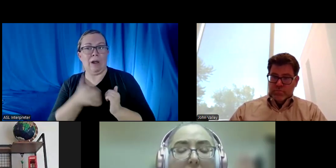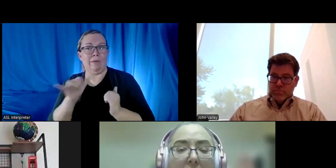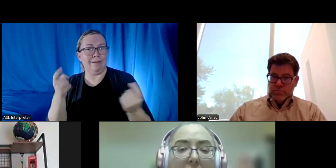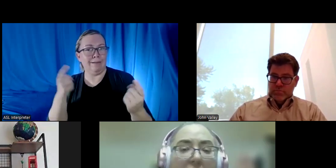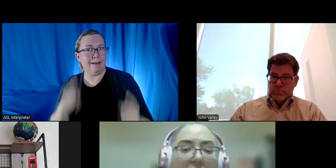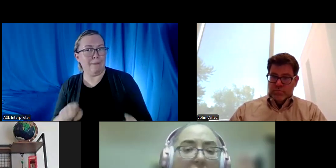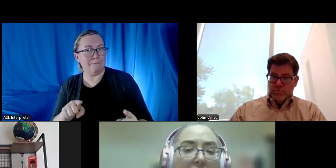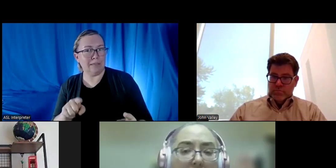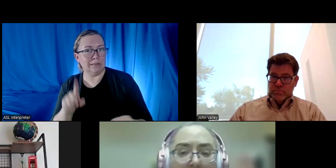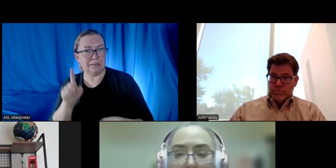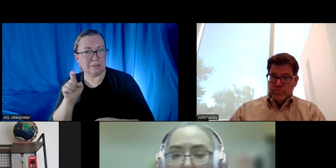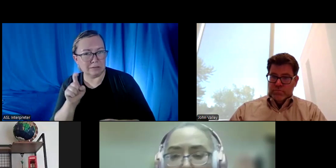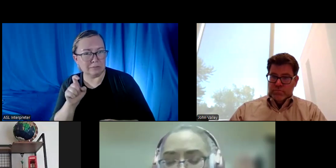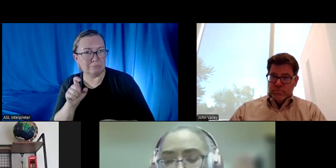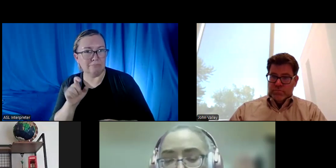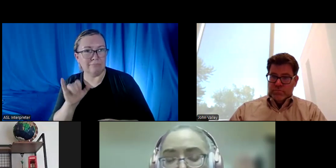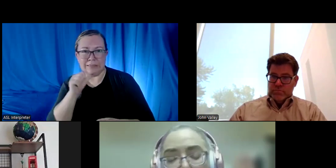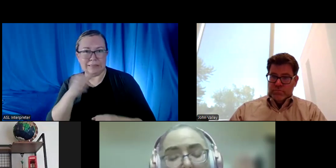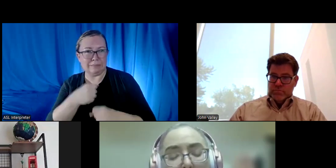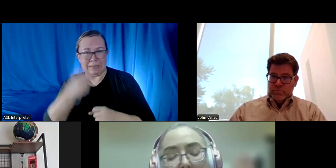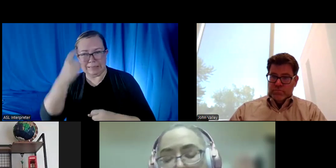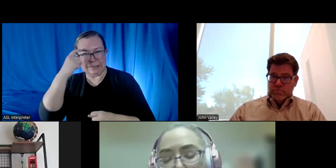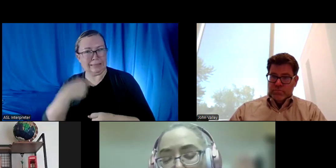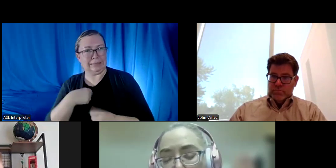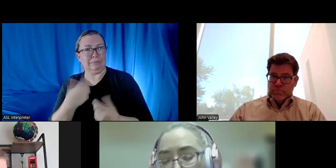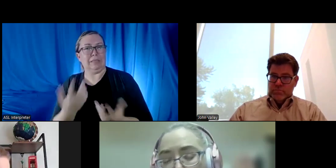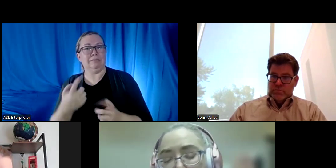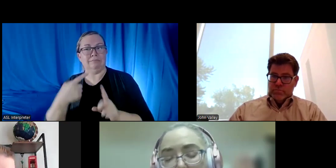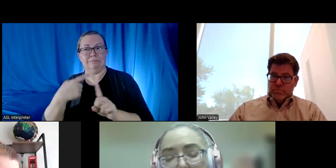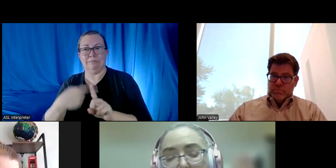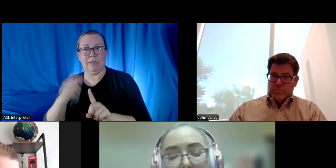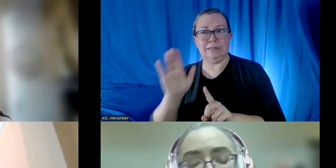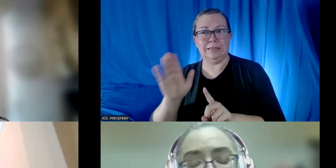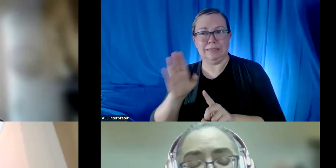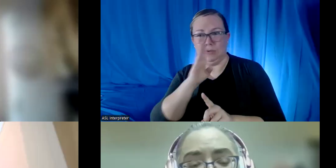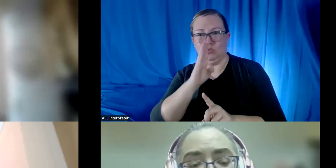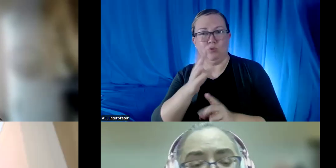happens. That doesn't make any sense to me, nor his direct payee. So.